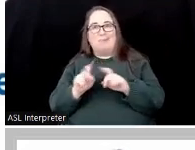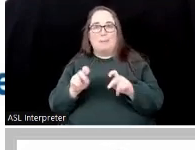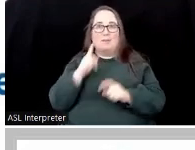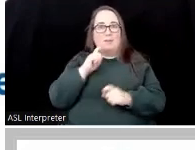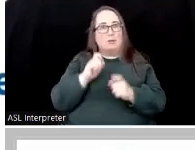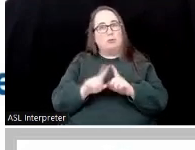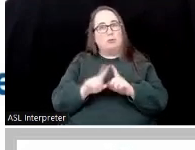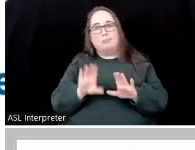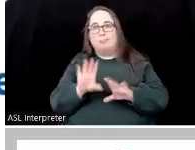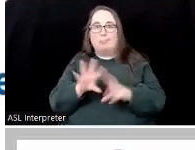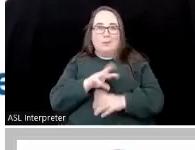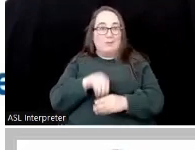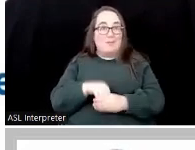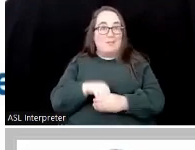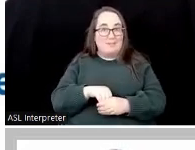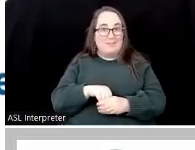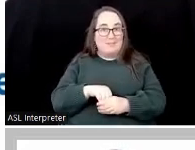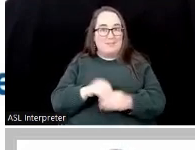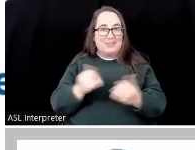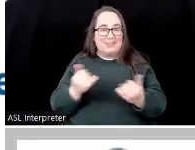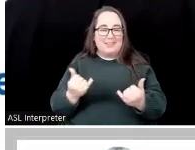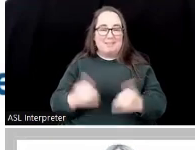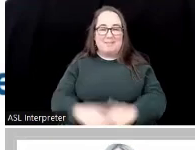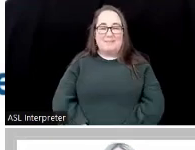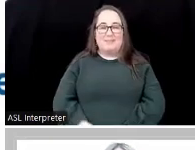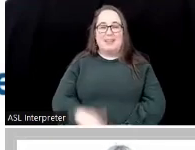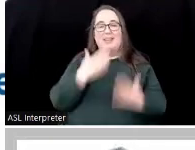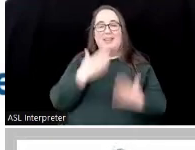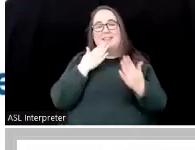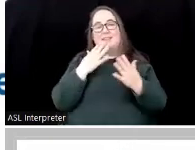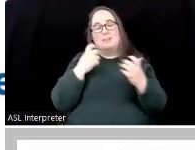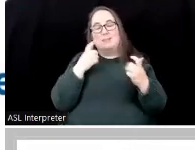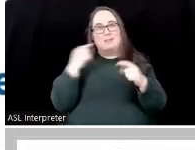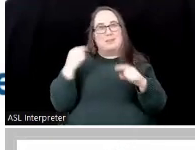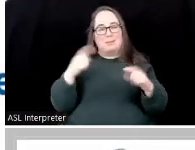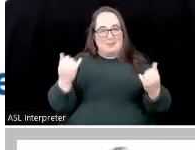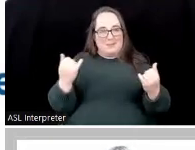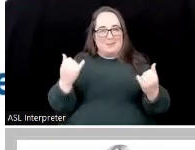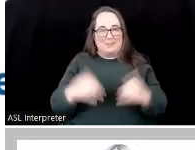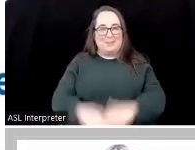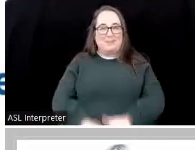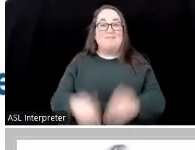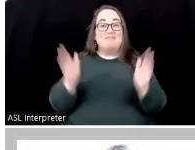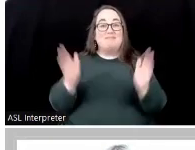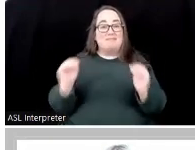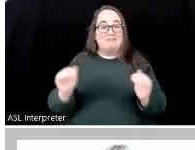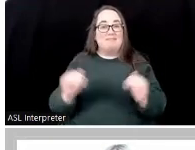to be an active participant in today's session. Thank you so much for joining us. Next slide.